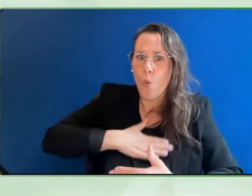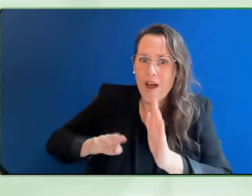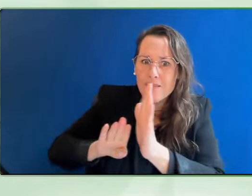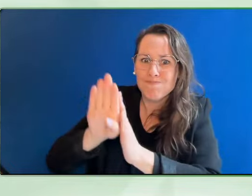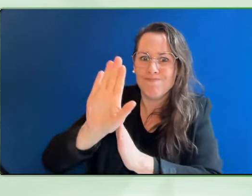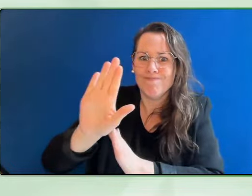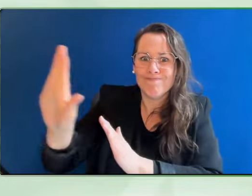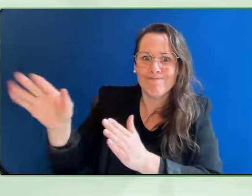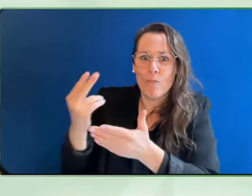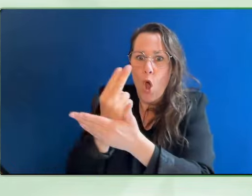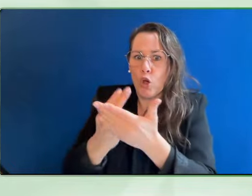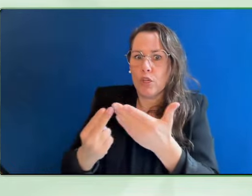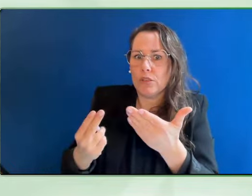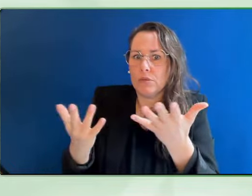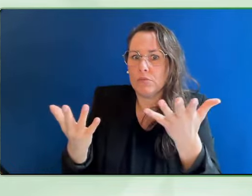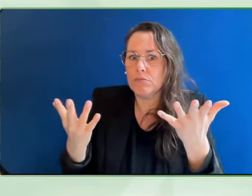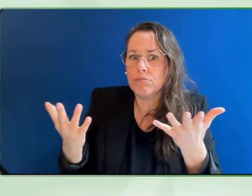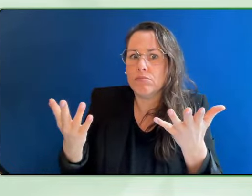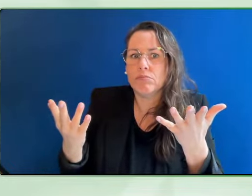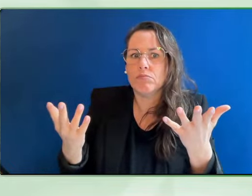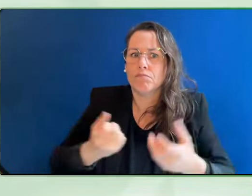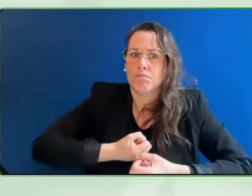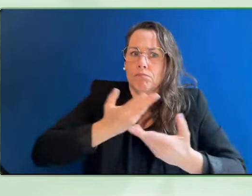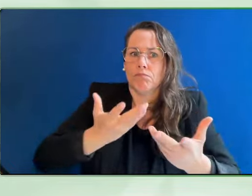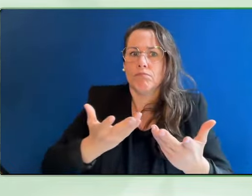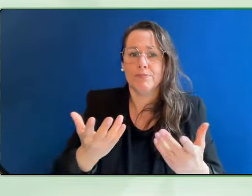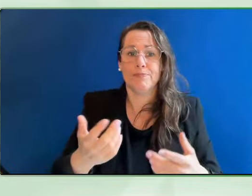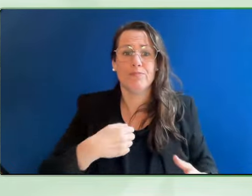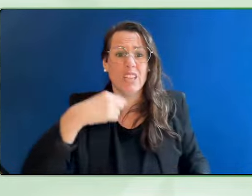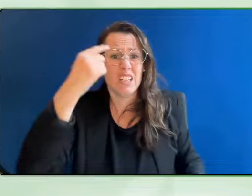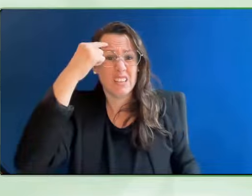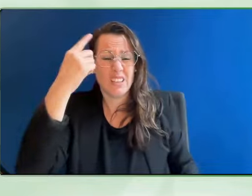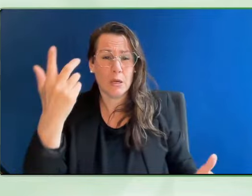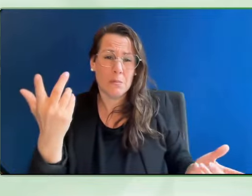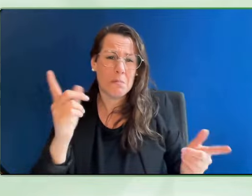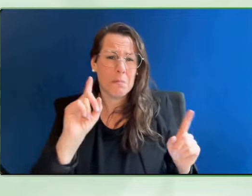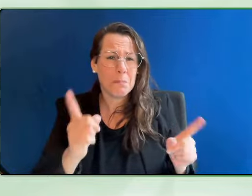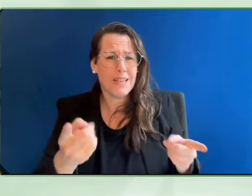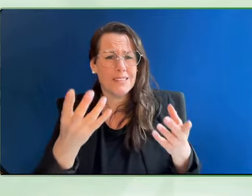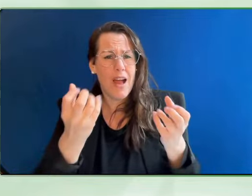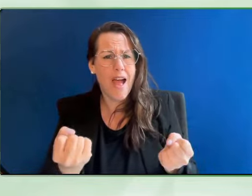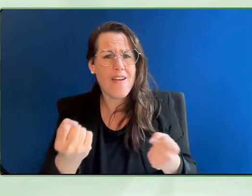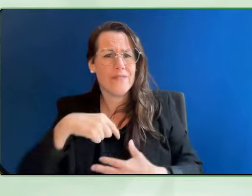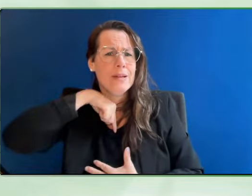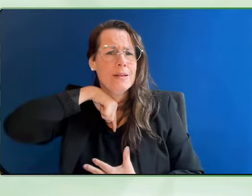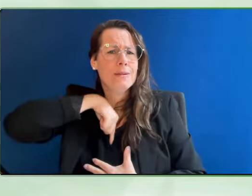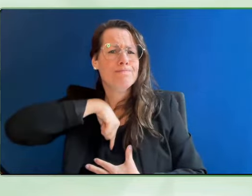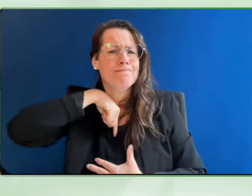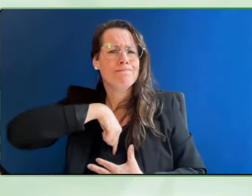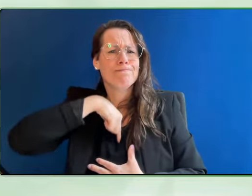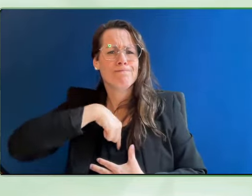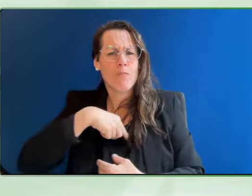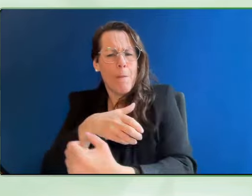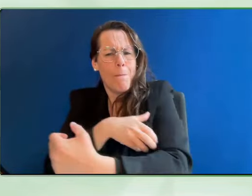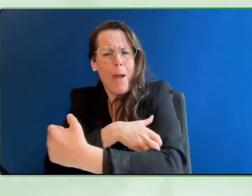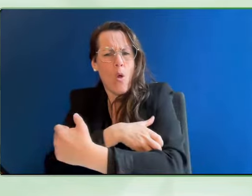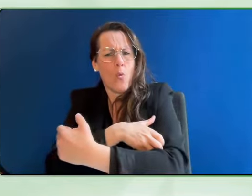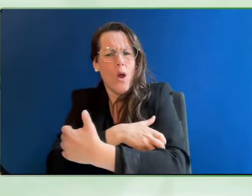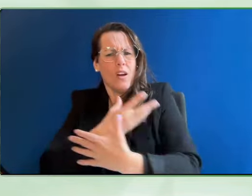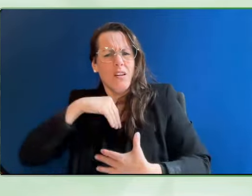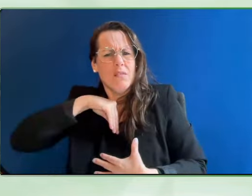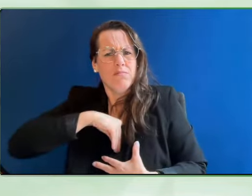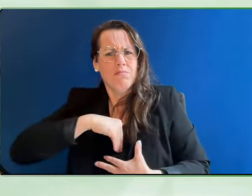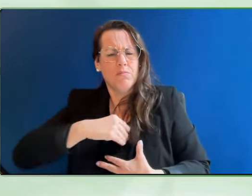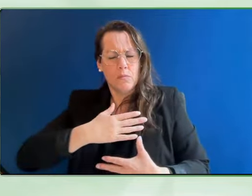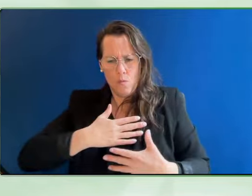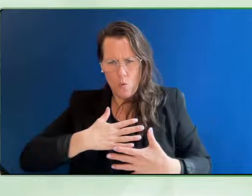also there is an example of Albert Einstein, that he used to play the violin, and